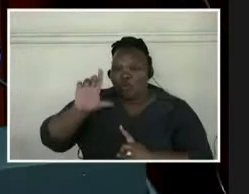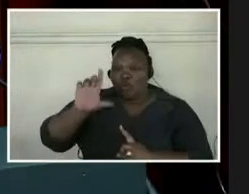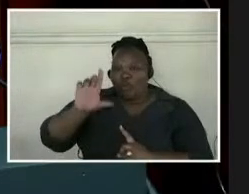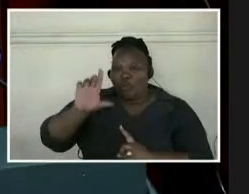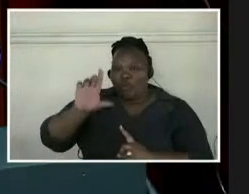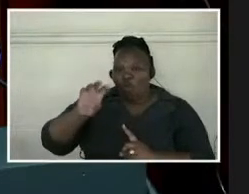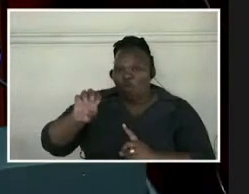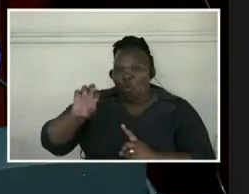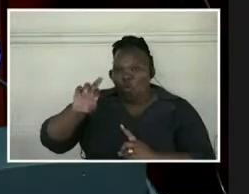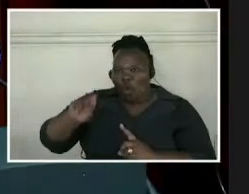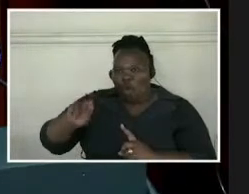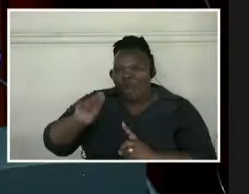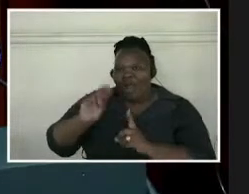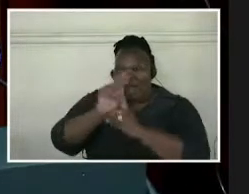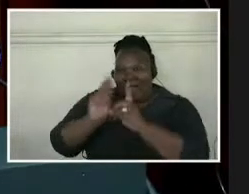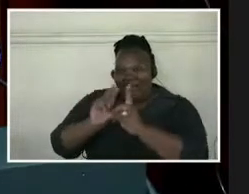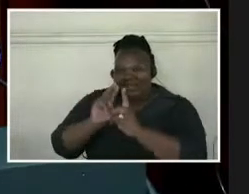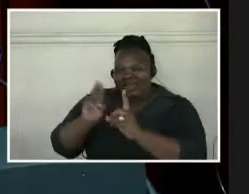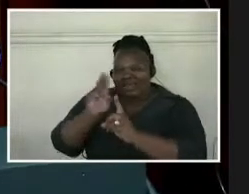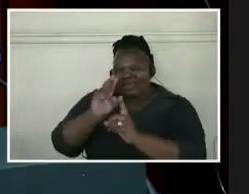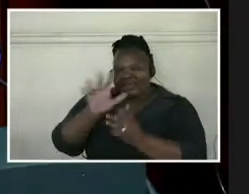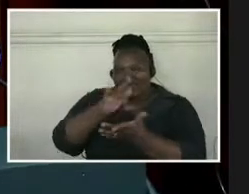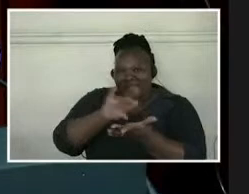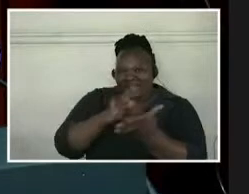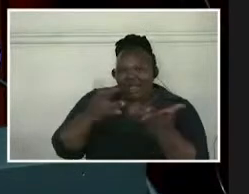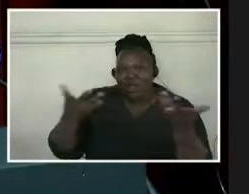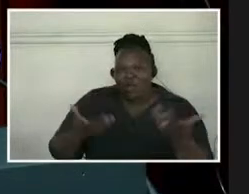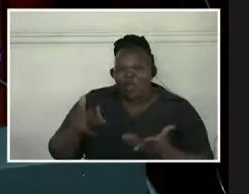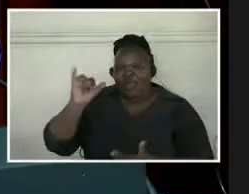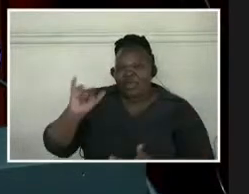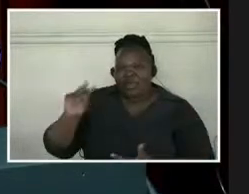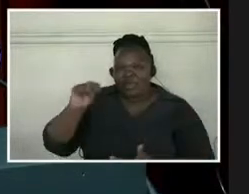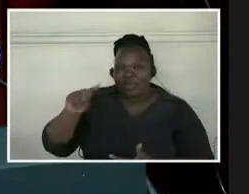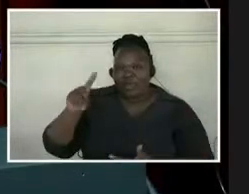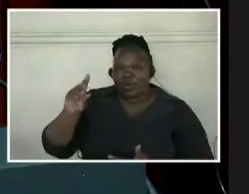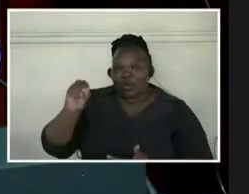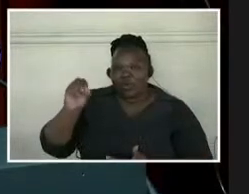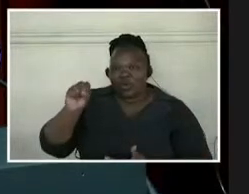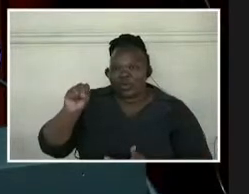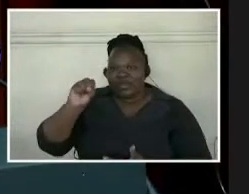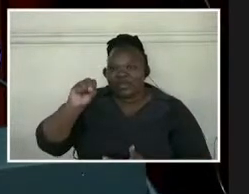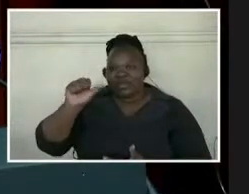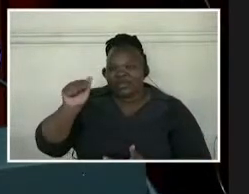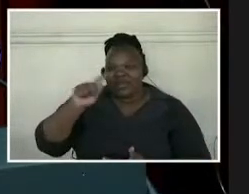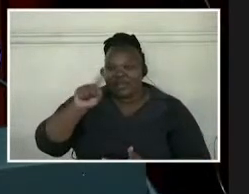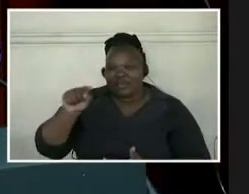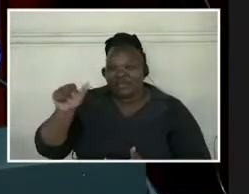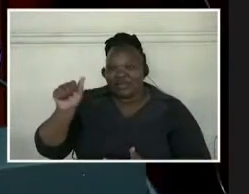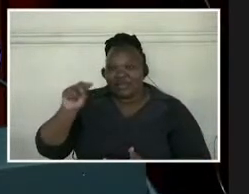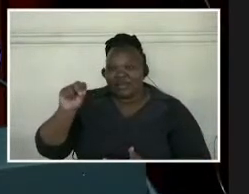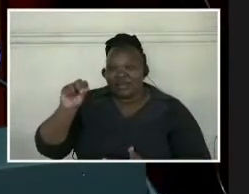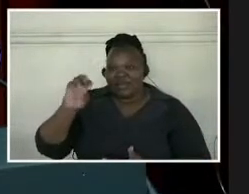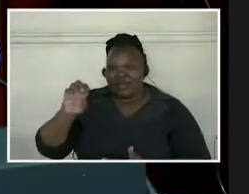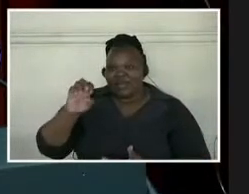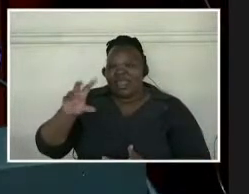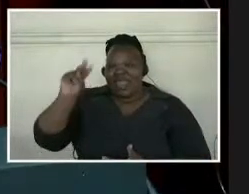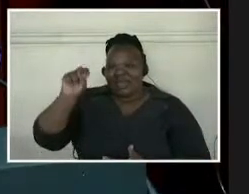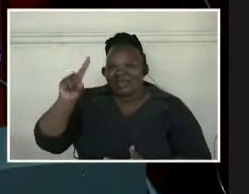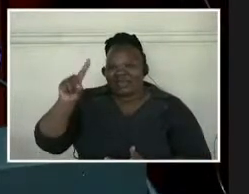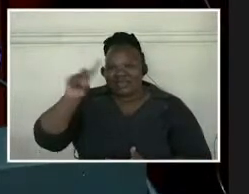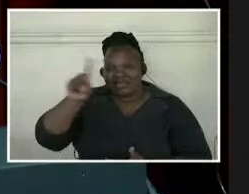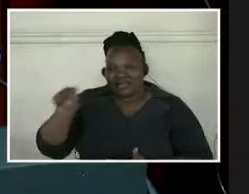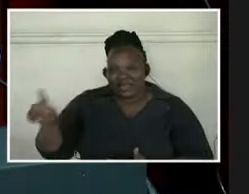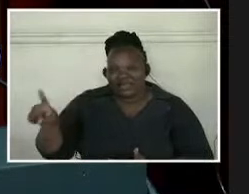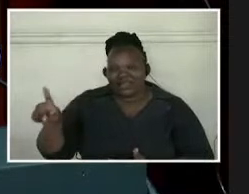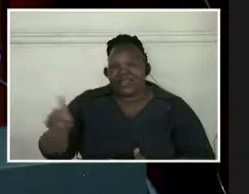minizuma local municipality this will be a state of the art facility which will be a one-stop